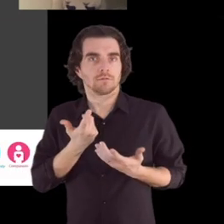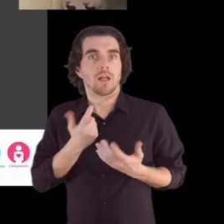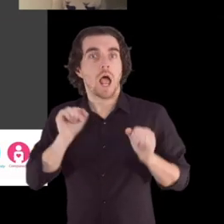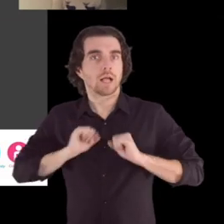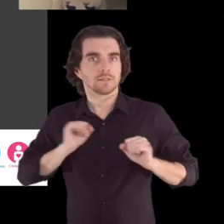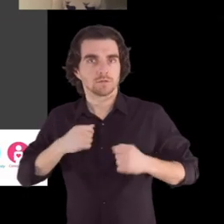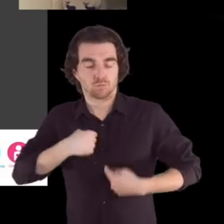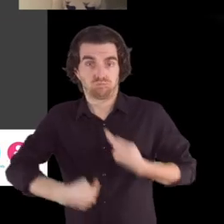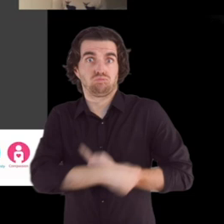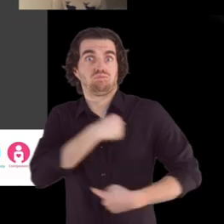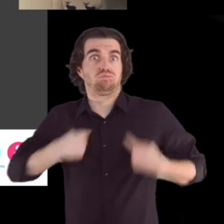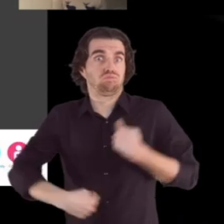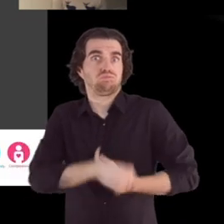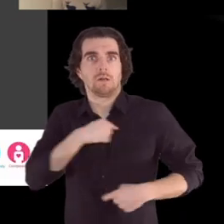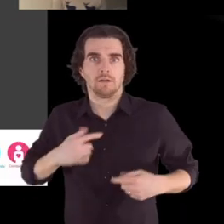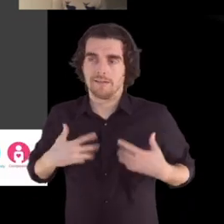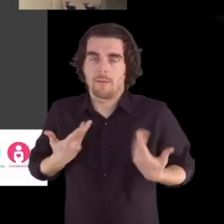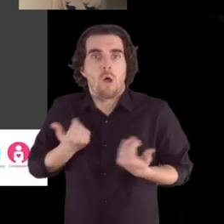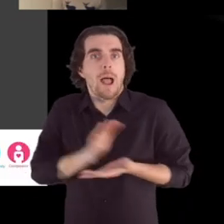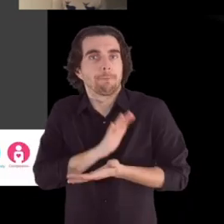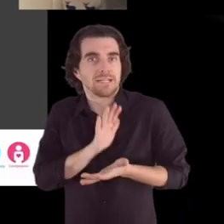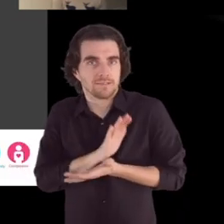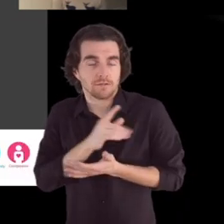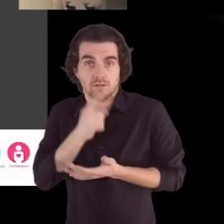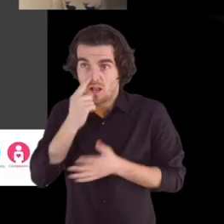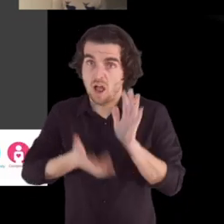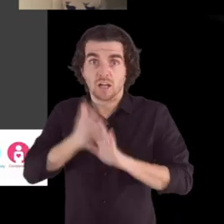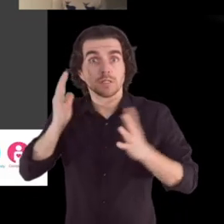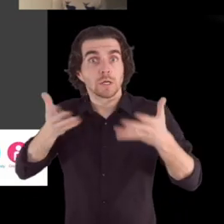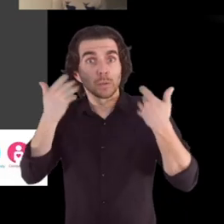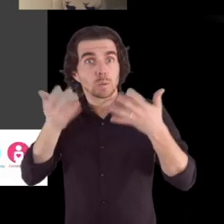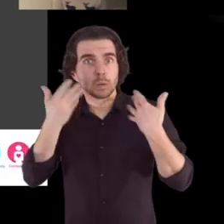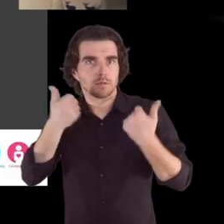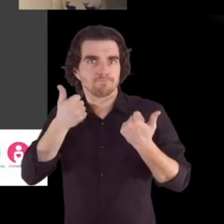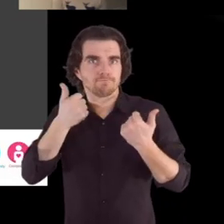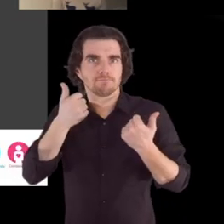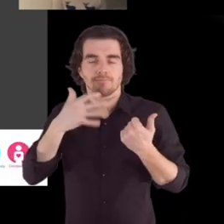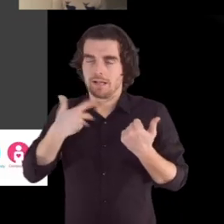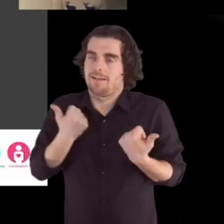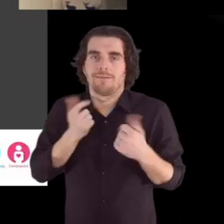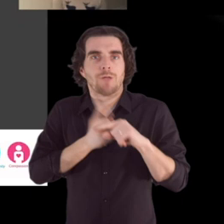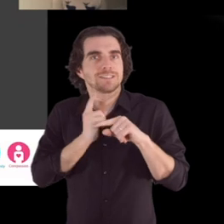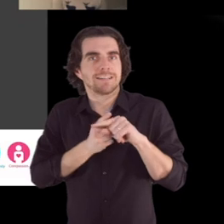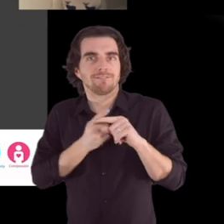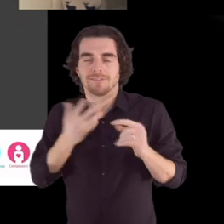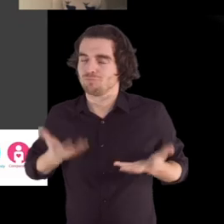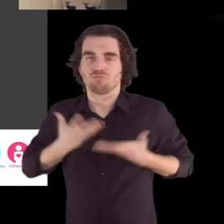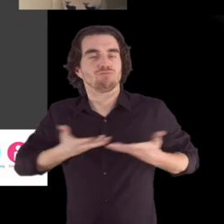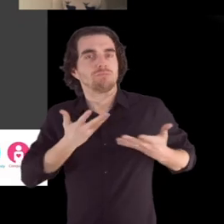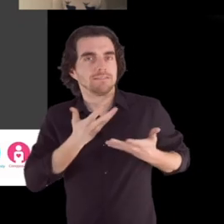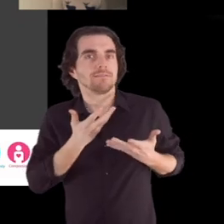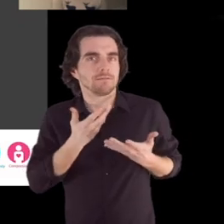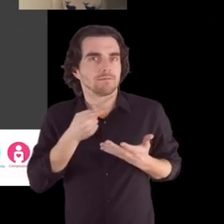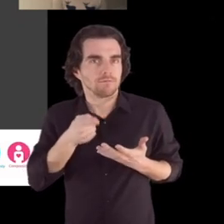we exercise, it fills us with endorphins, and then these endorphins help us feel happier. And especially if you can get out into the fresh air to do it, it's just really kind of